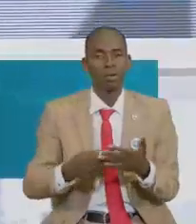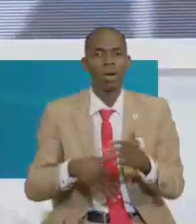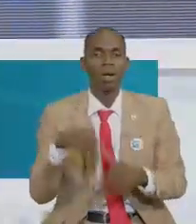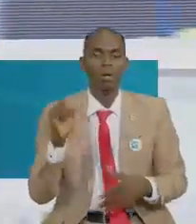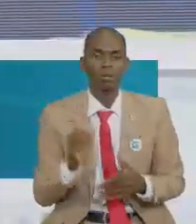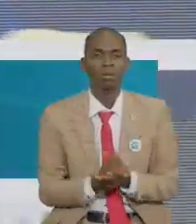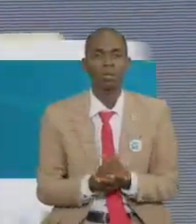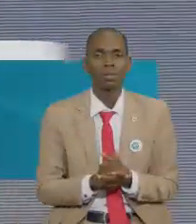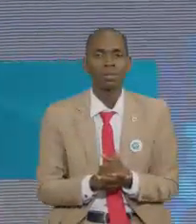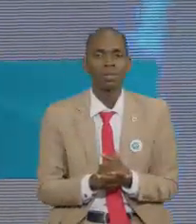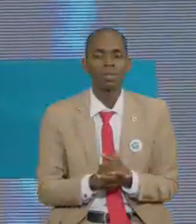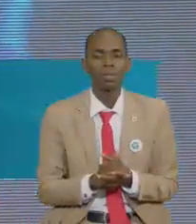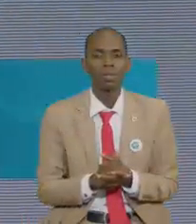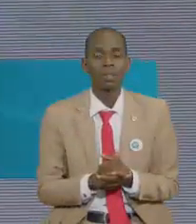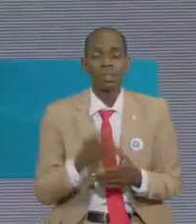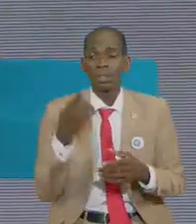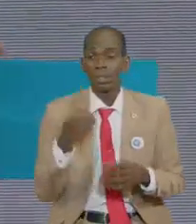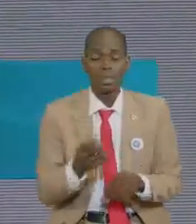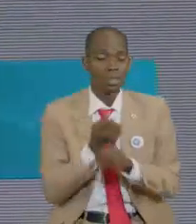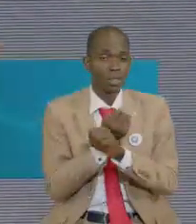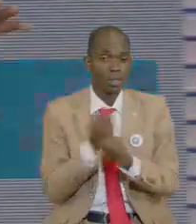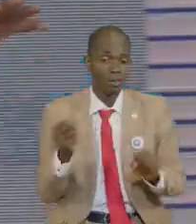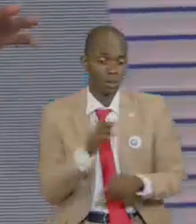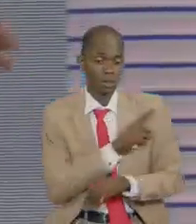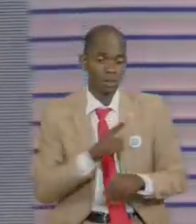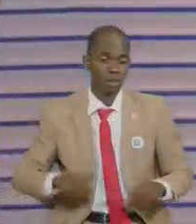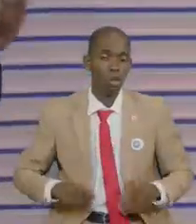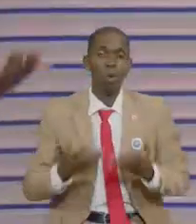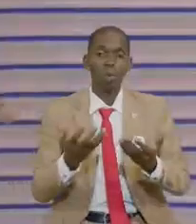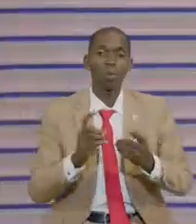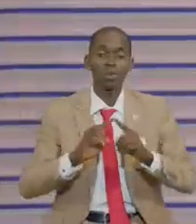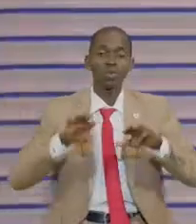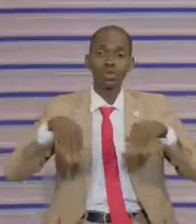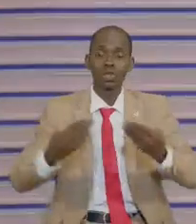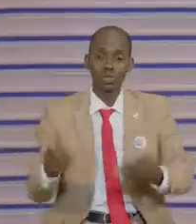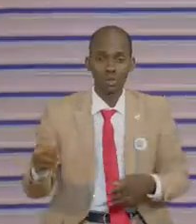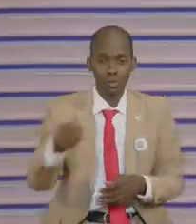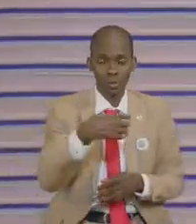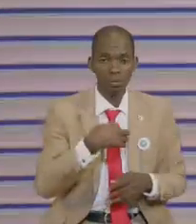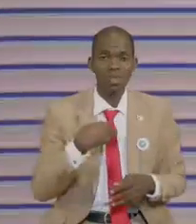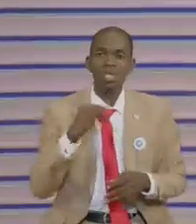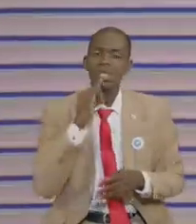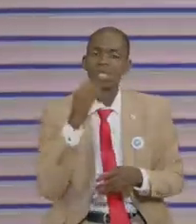The salvation the Lord wants to give us is a full bottle.